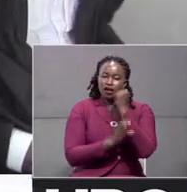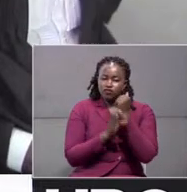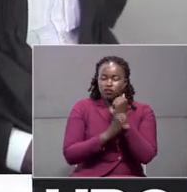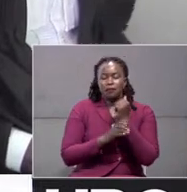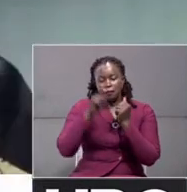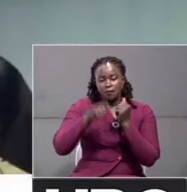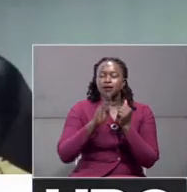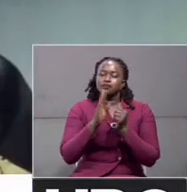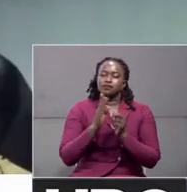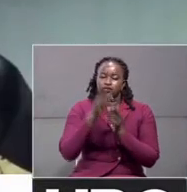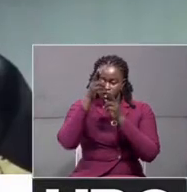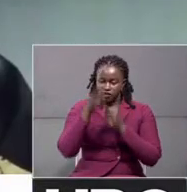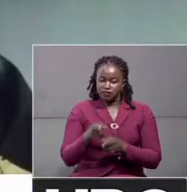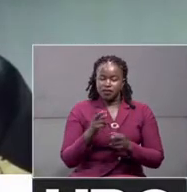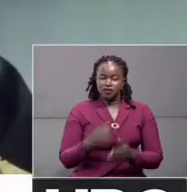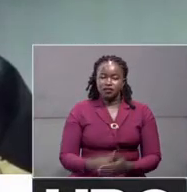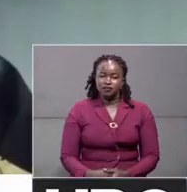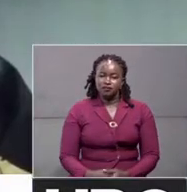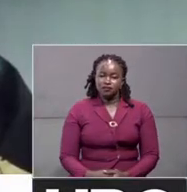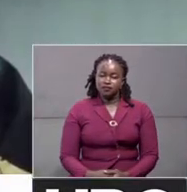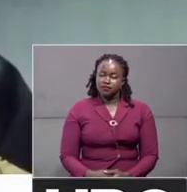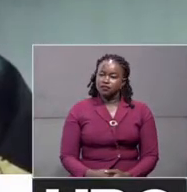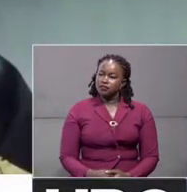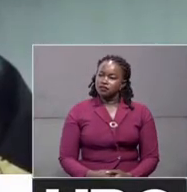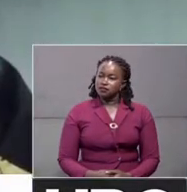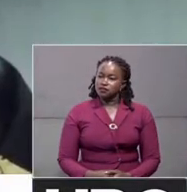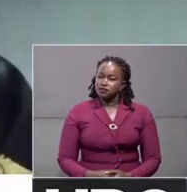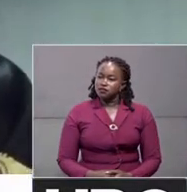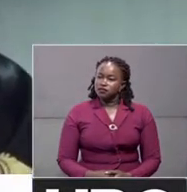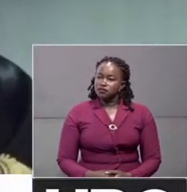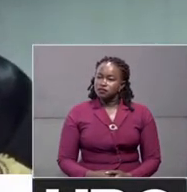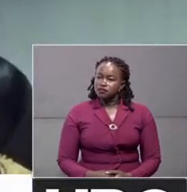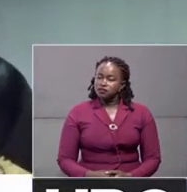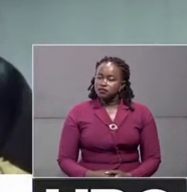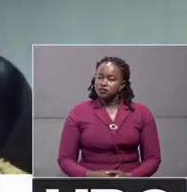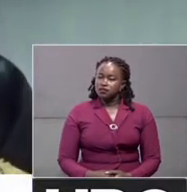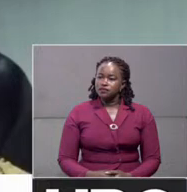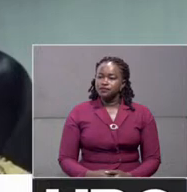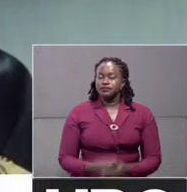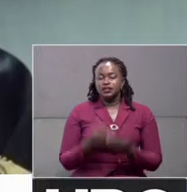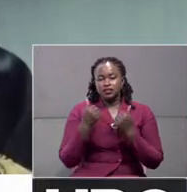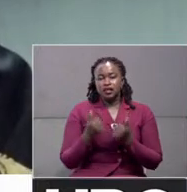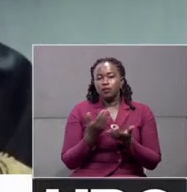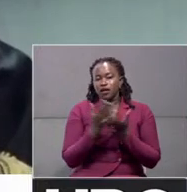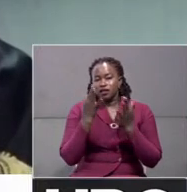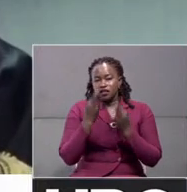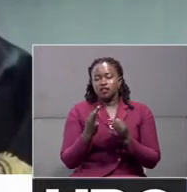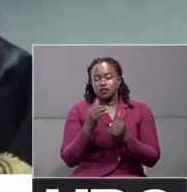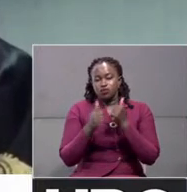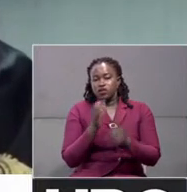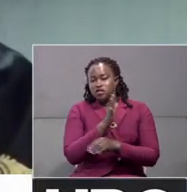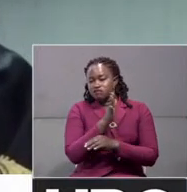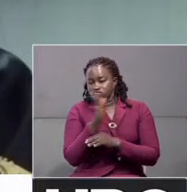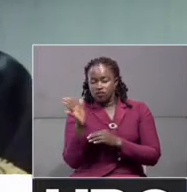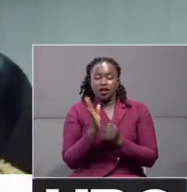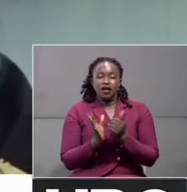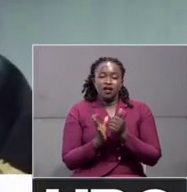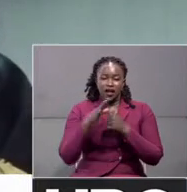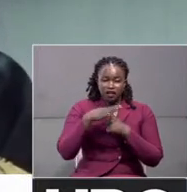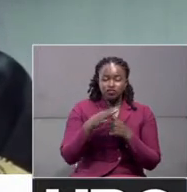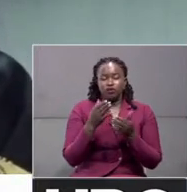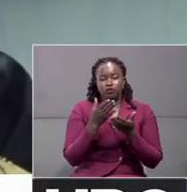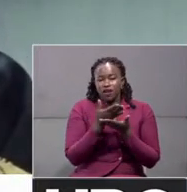be respected. It follows then that conduct that deviates from the cultural manifestation of any